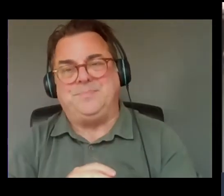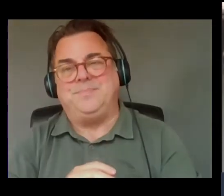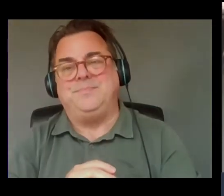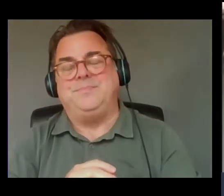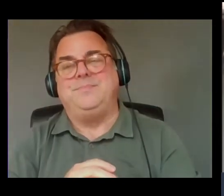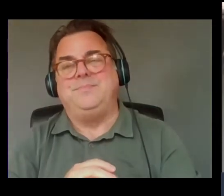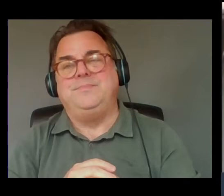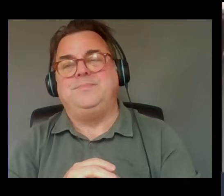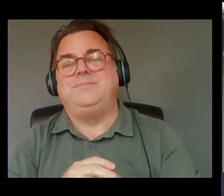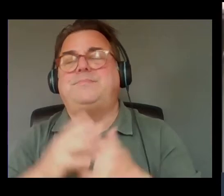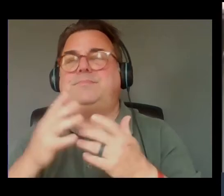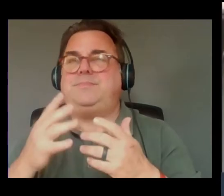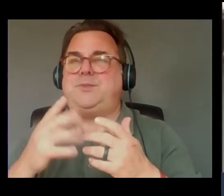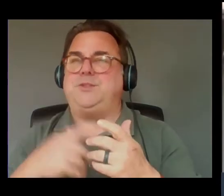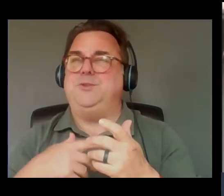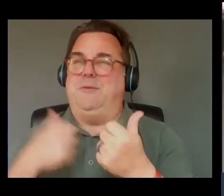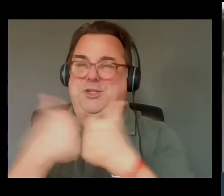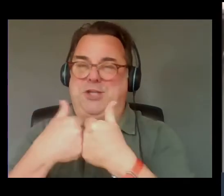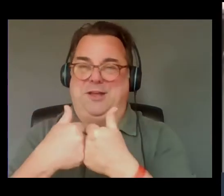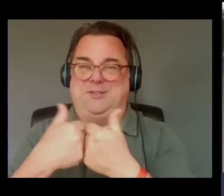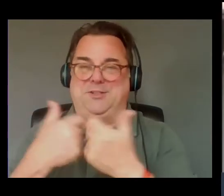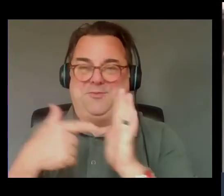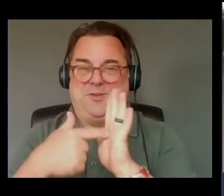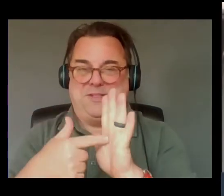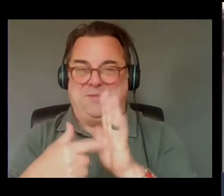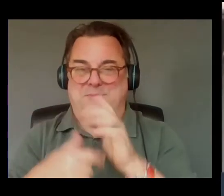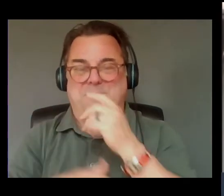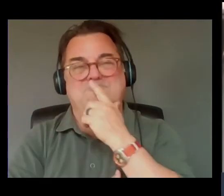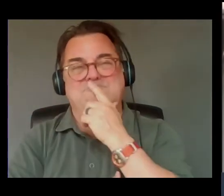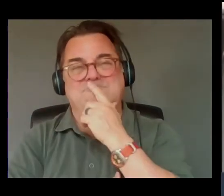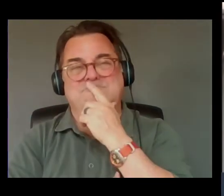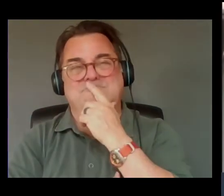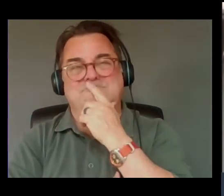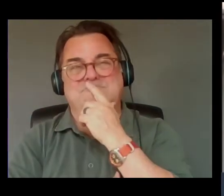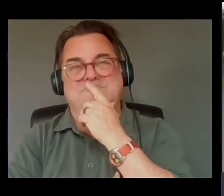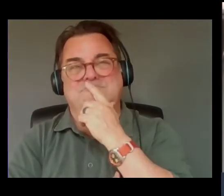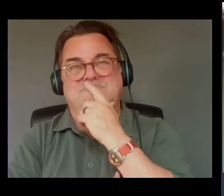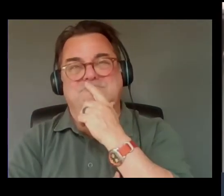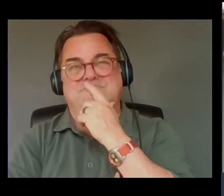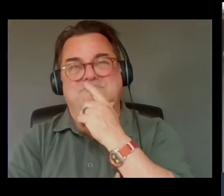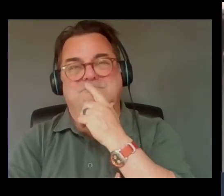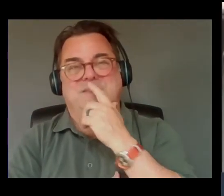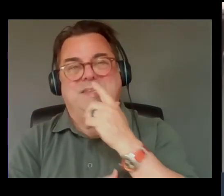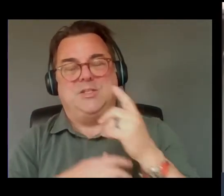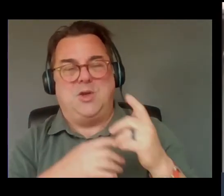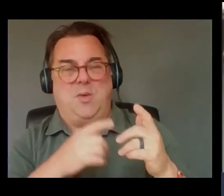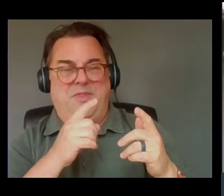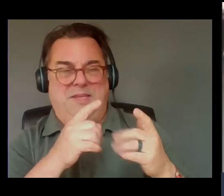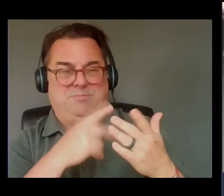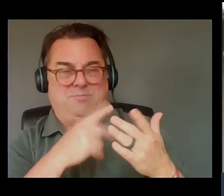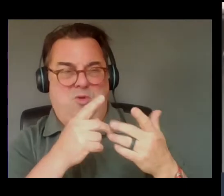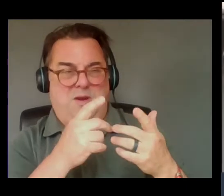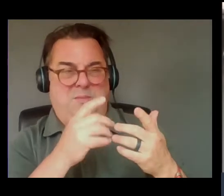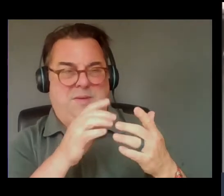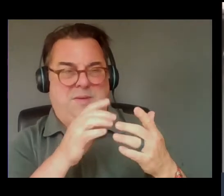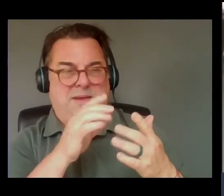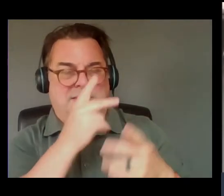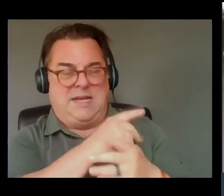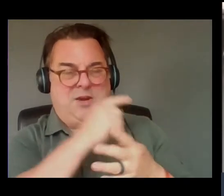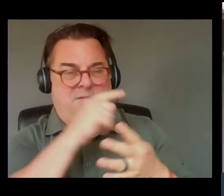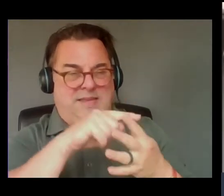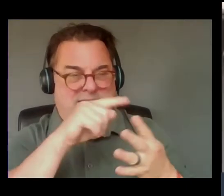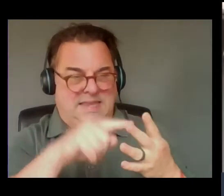have questions like, well, Spark is good for part of that. TensorFlow is good for part of that. Am I going to glue them